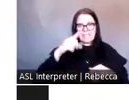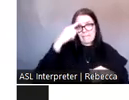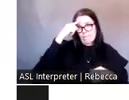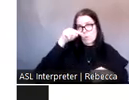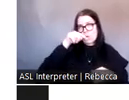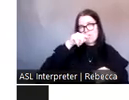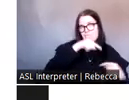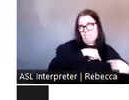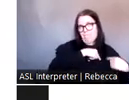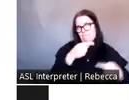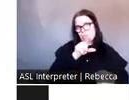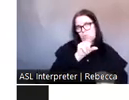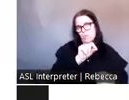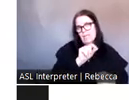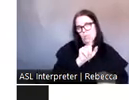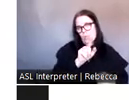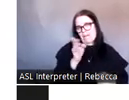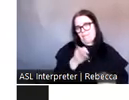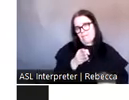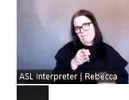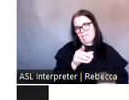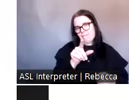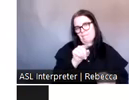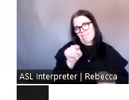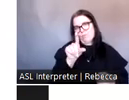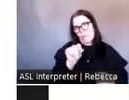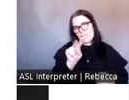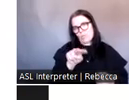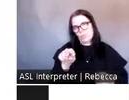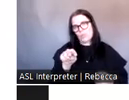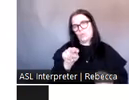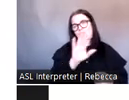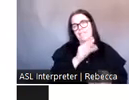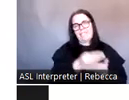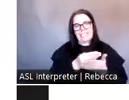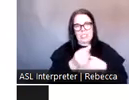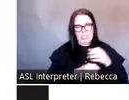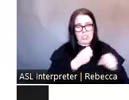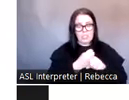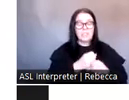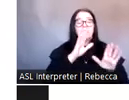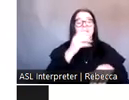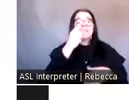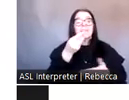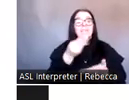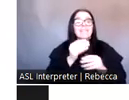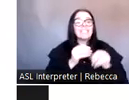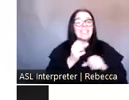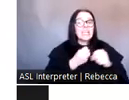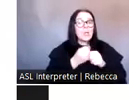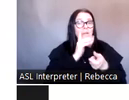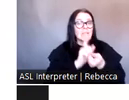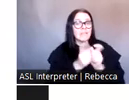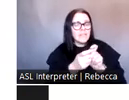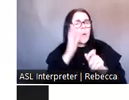2021-22 fiscal year. And we hope that we'll be able to bring you more pop-up PD webinars in the near future. So